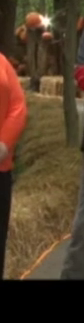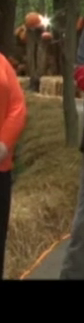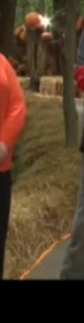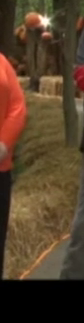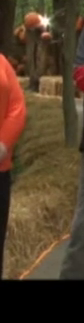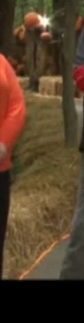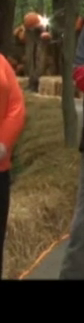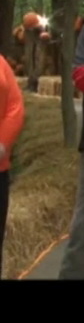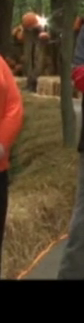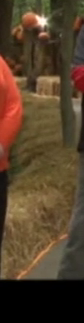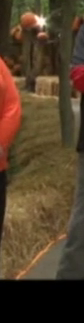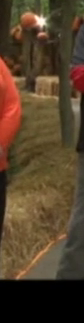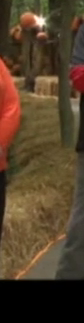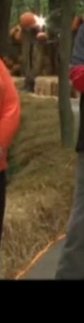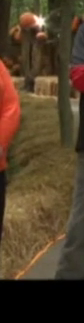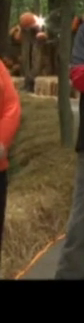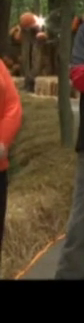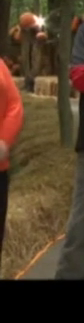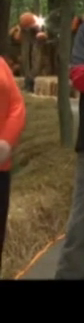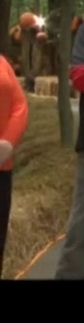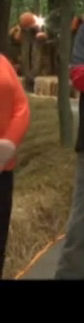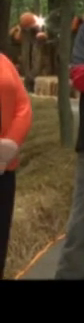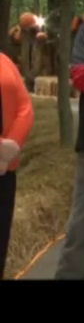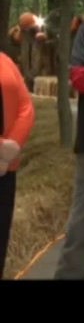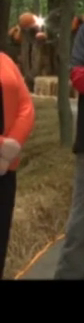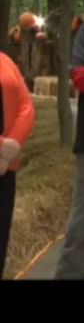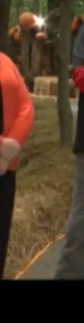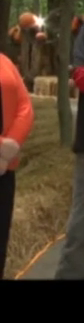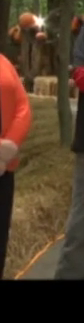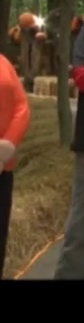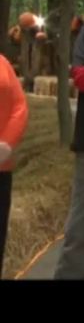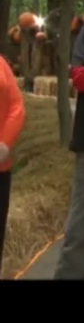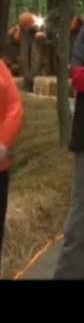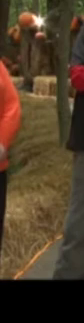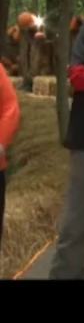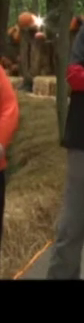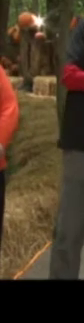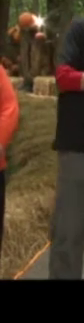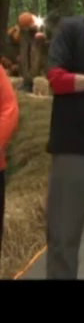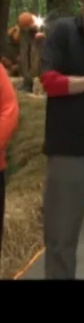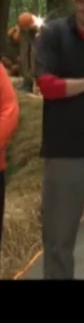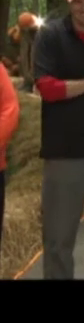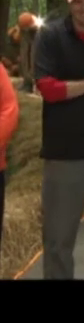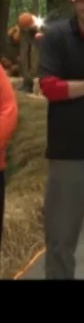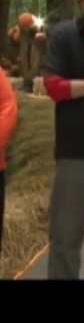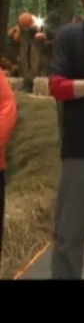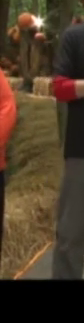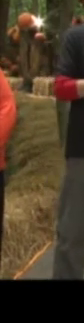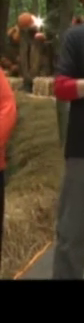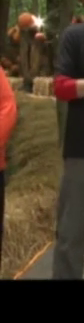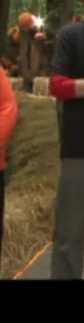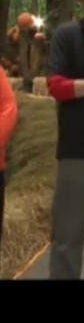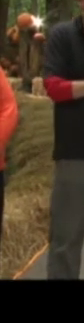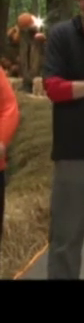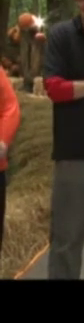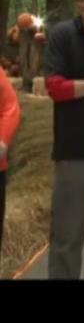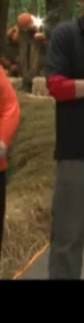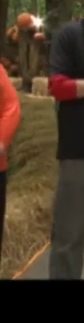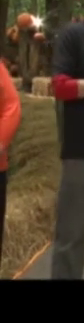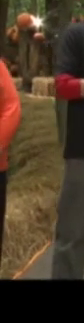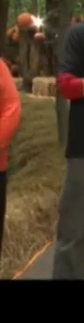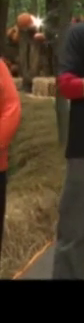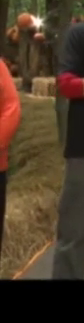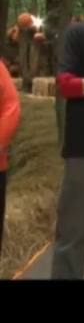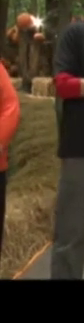and Zumba, Tai Chi, and Yoga, Paddleball, Pickleball, Clay Ball, whatever